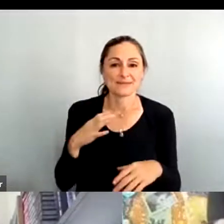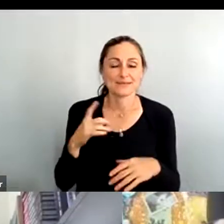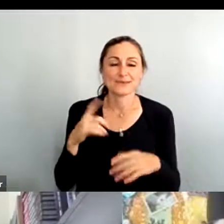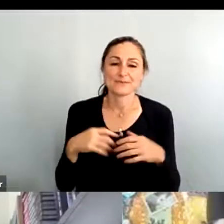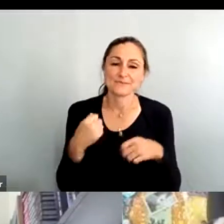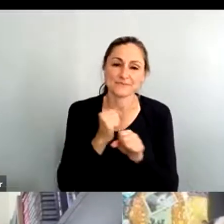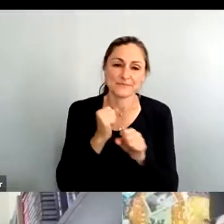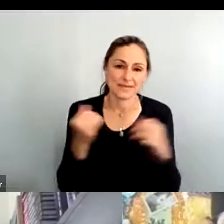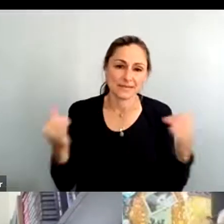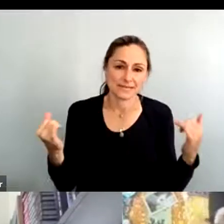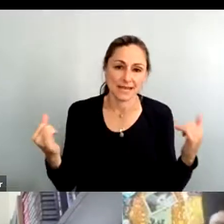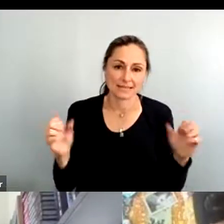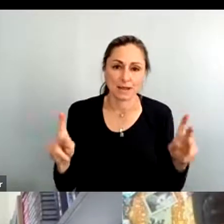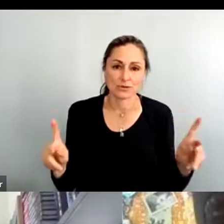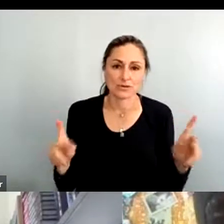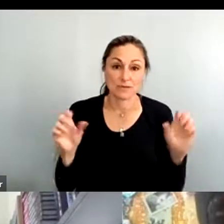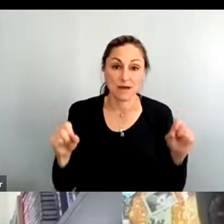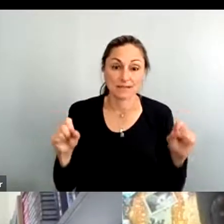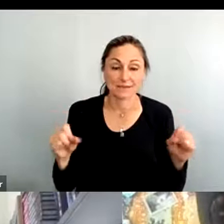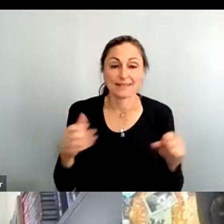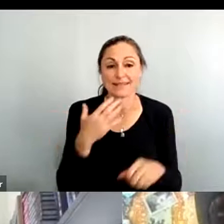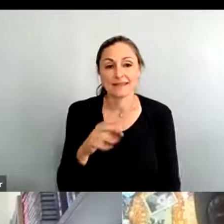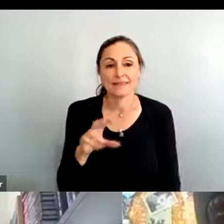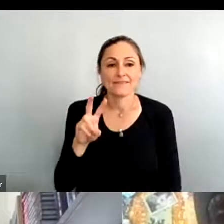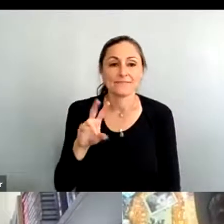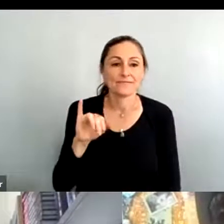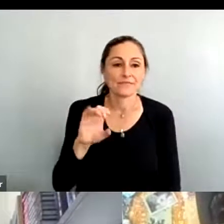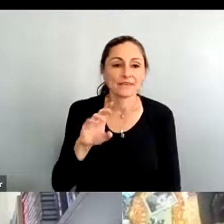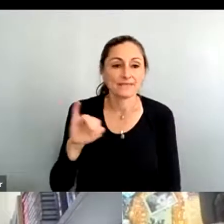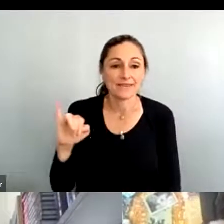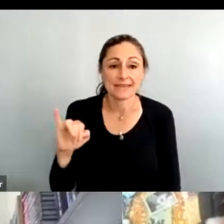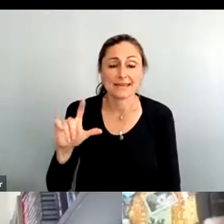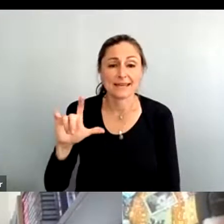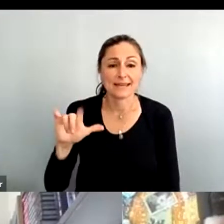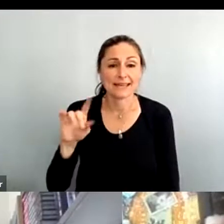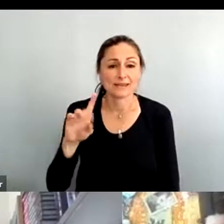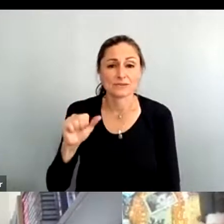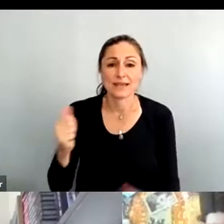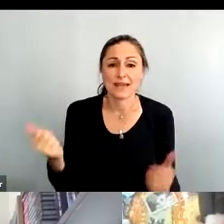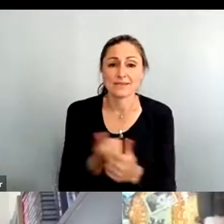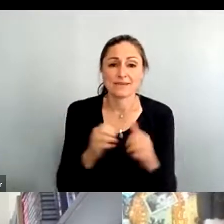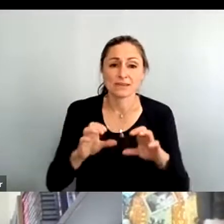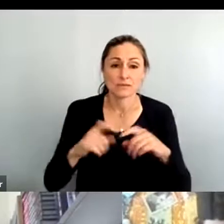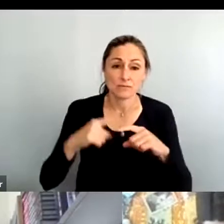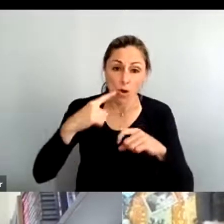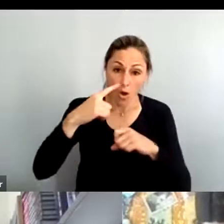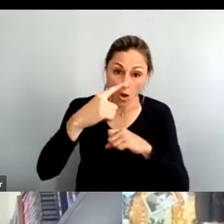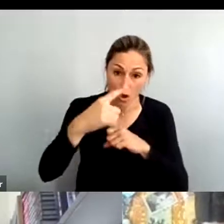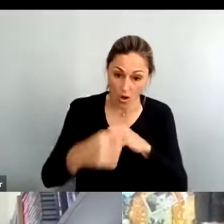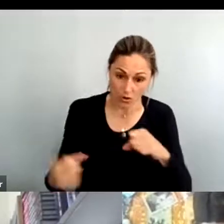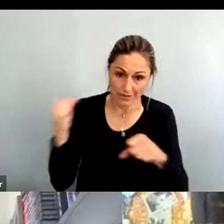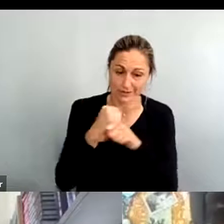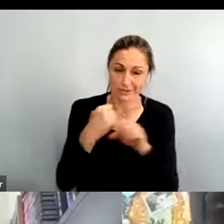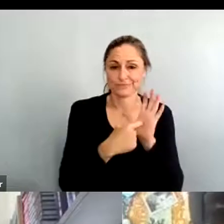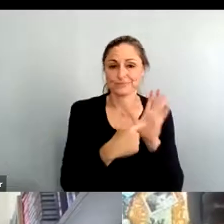opportunity possible. And thank you to Vicky Landers for all that you do all year round to showcase disability